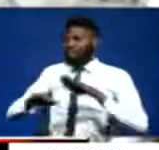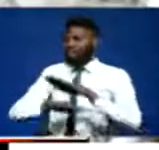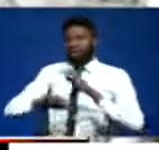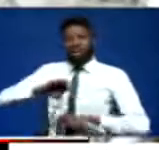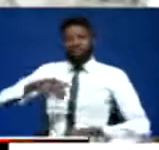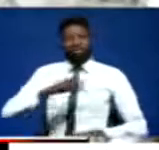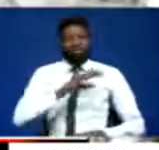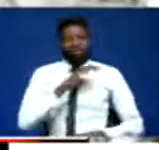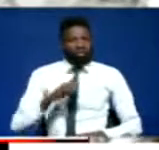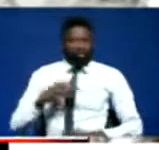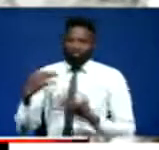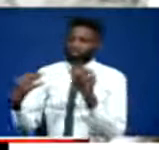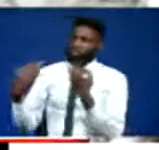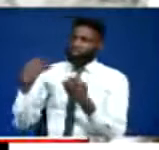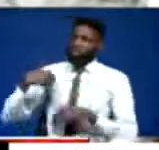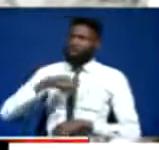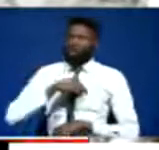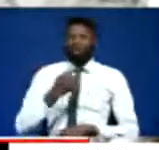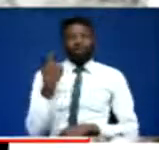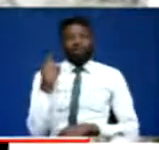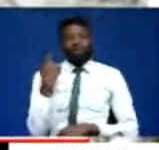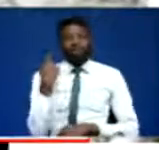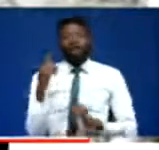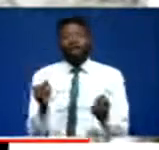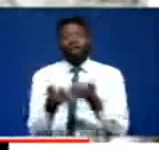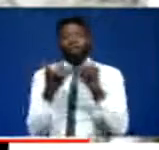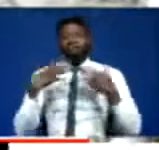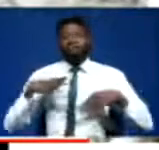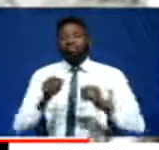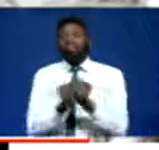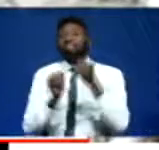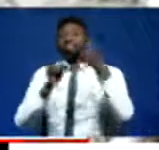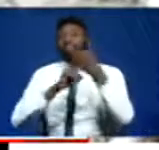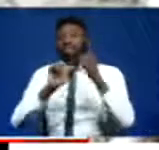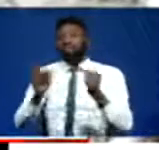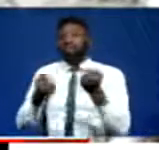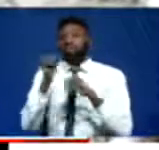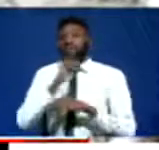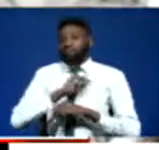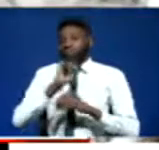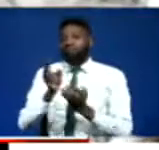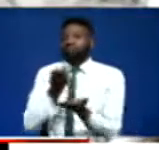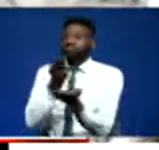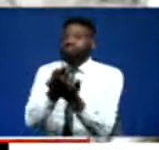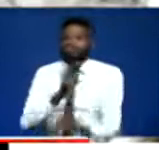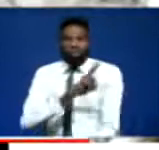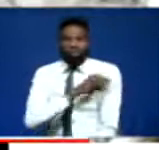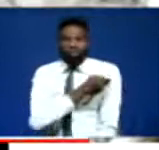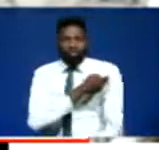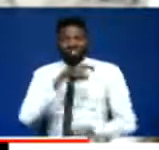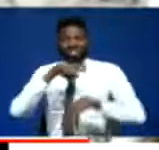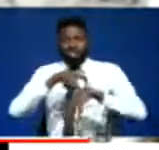As of yesterday, 16 people were rescued, taken to hospital to be attended to and all of that. At around 2